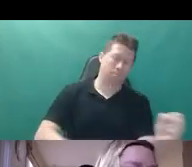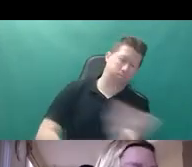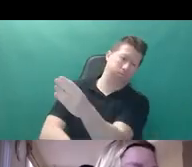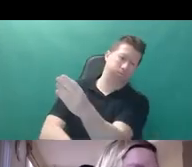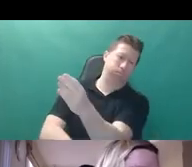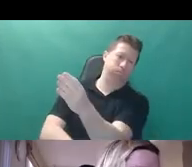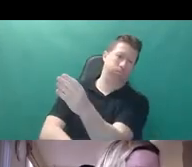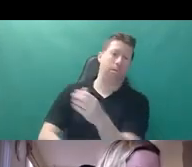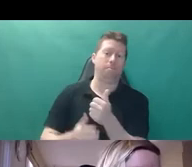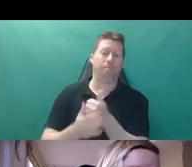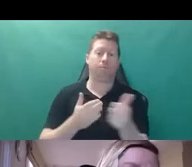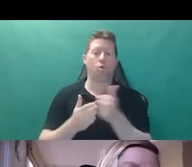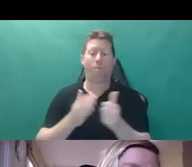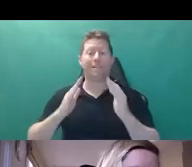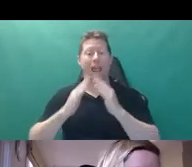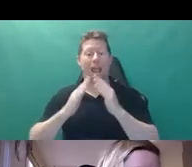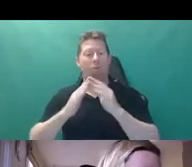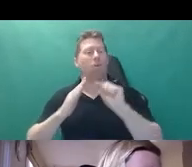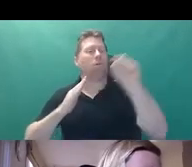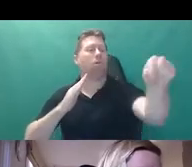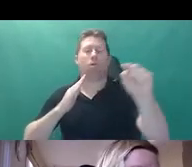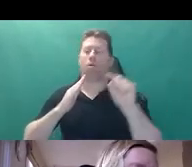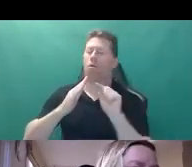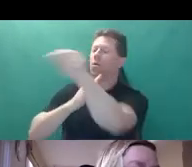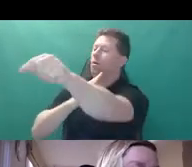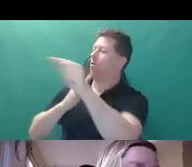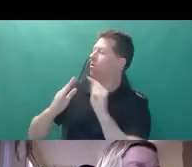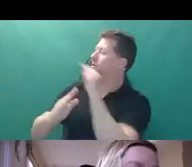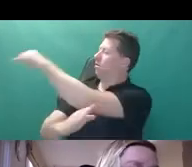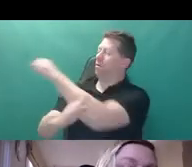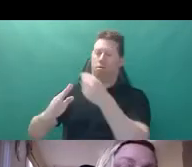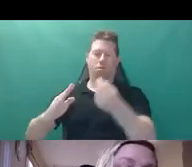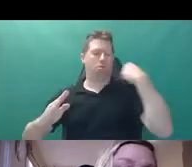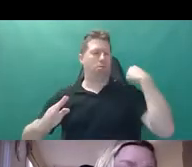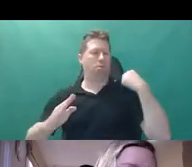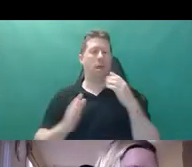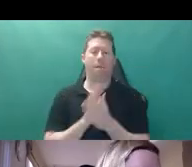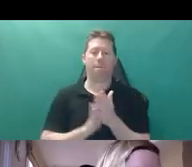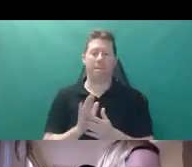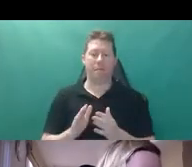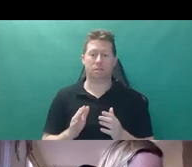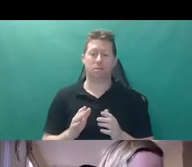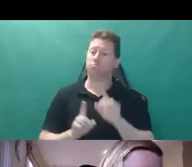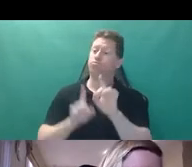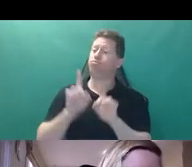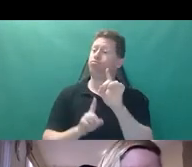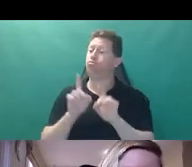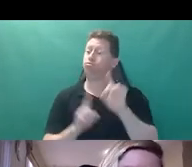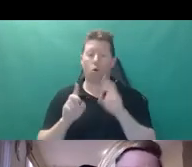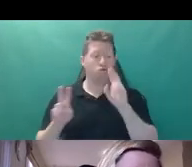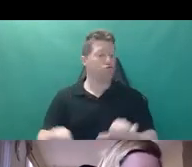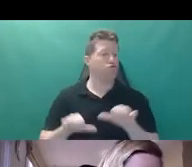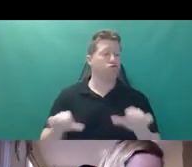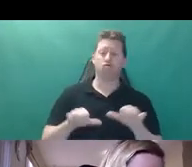were usually built outside of the township or away from society where people of difference wouldn't be seen and couldn't impact detrimentally on